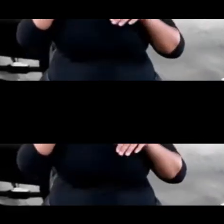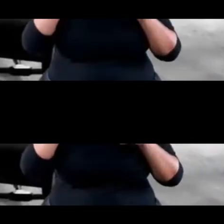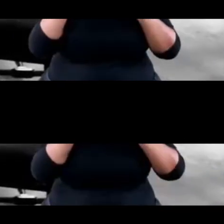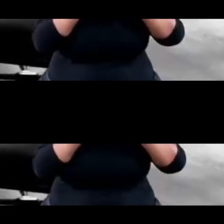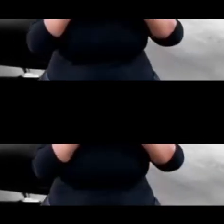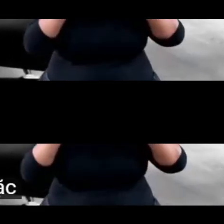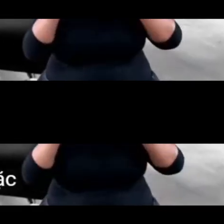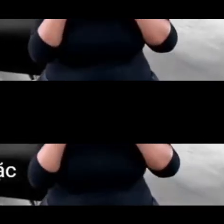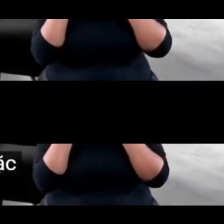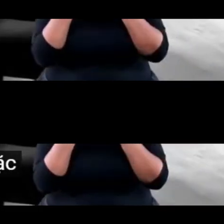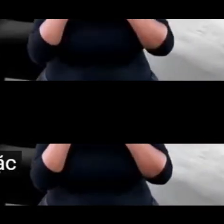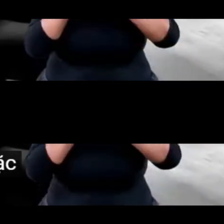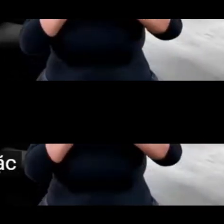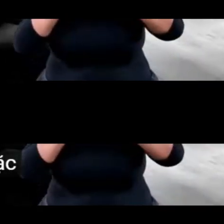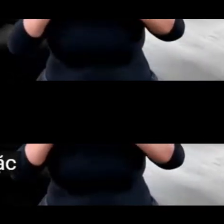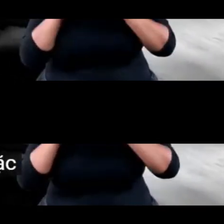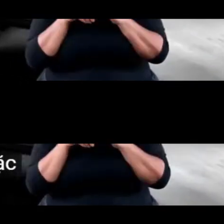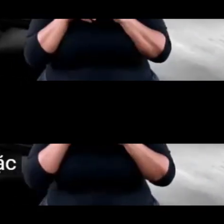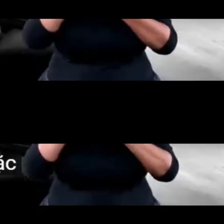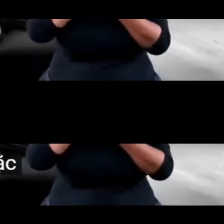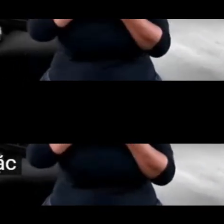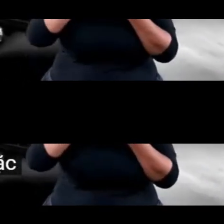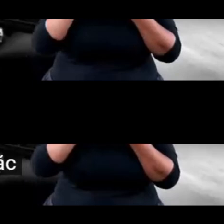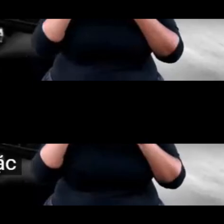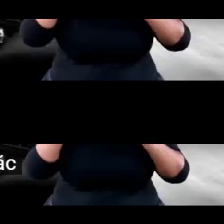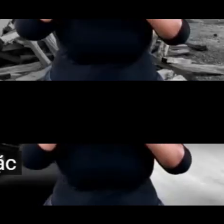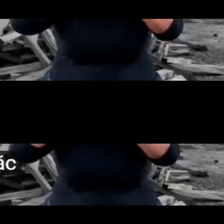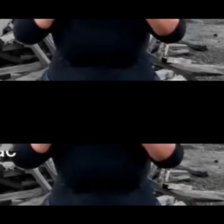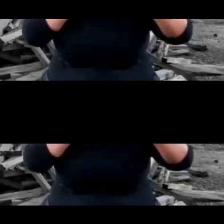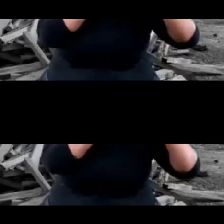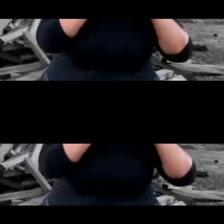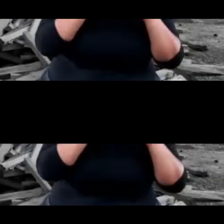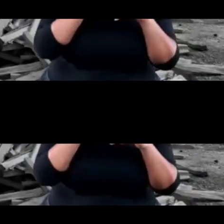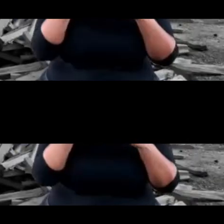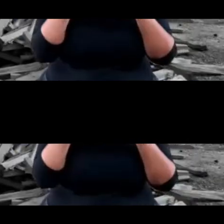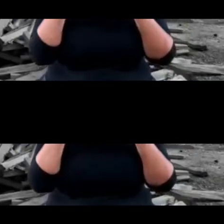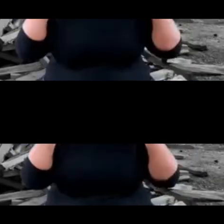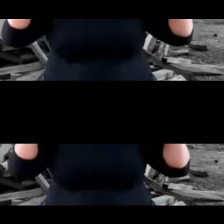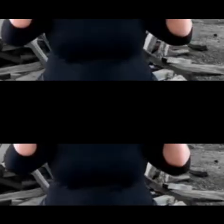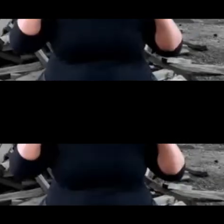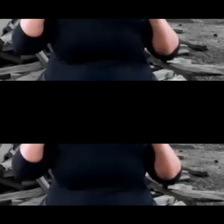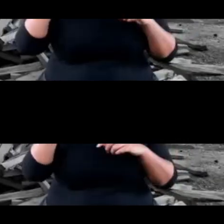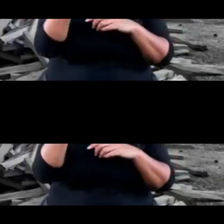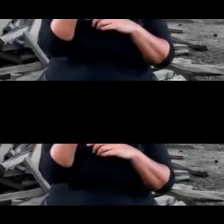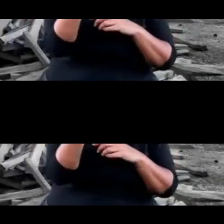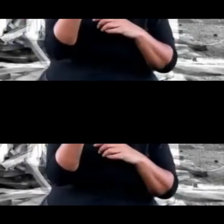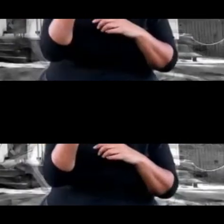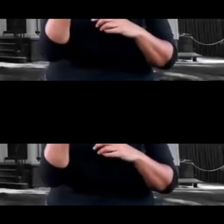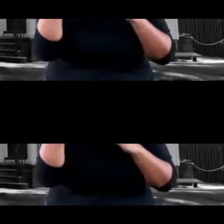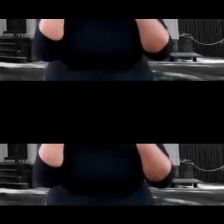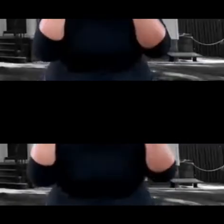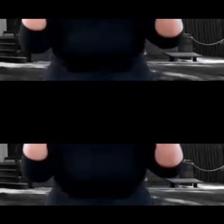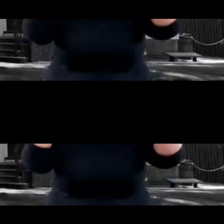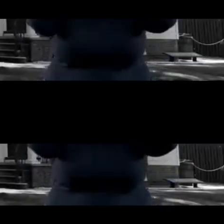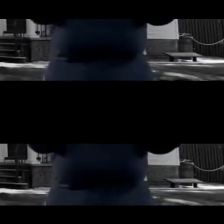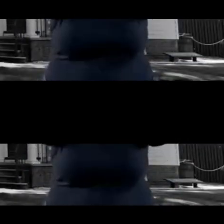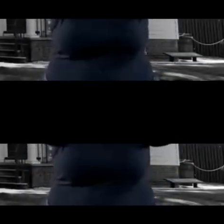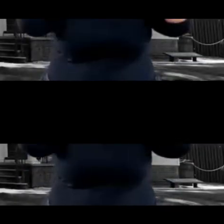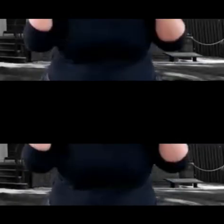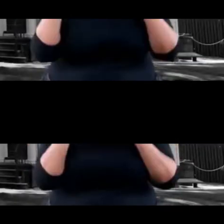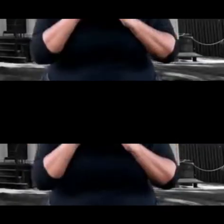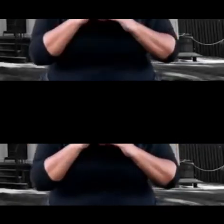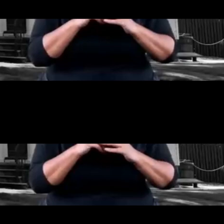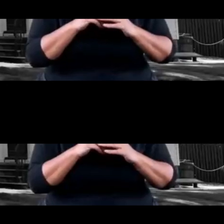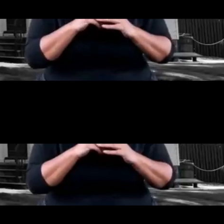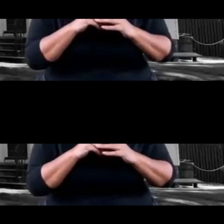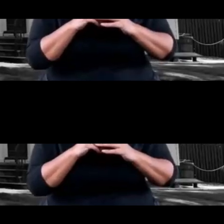had wood floors or carpeting and nicer furniture. These homes were bigger too. Some of them